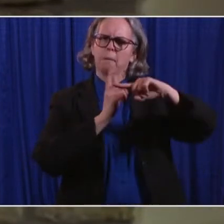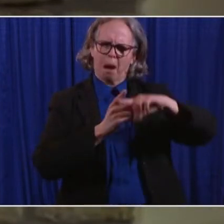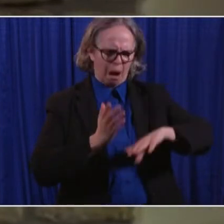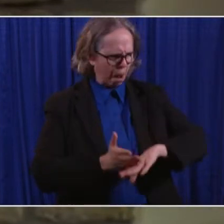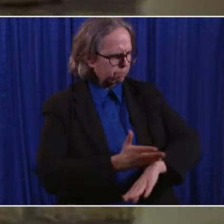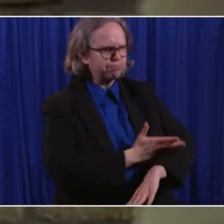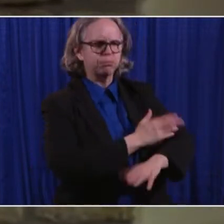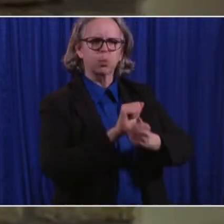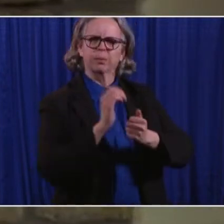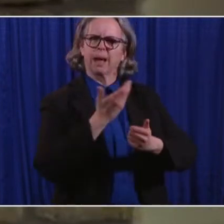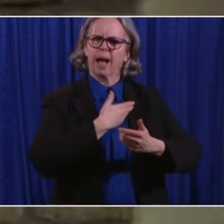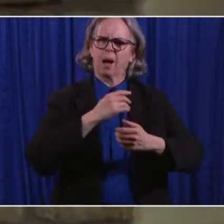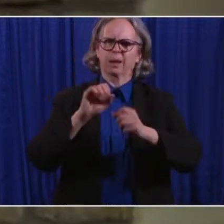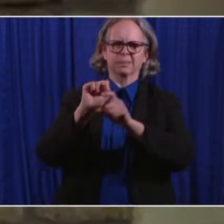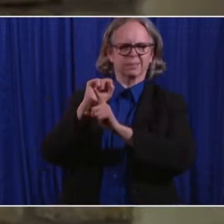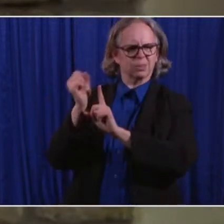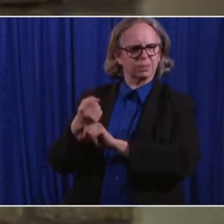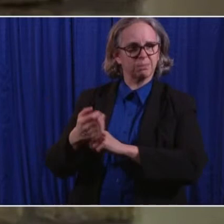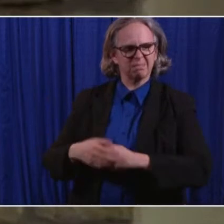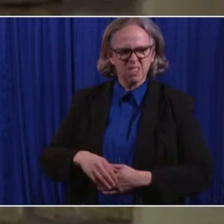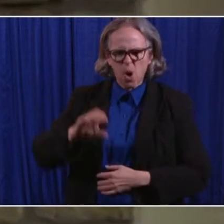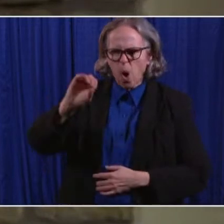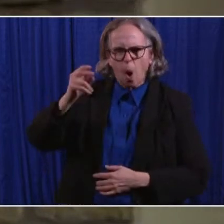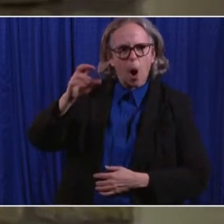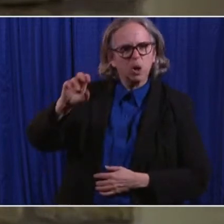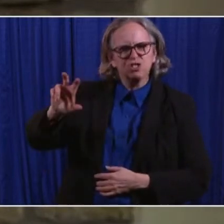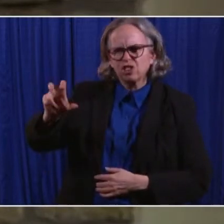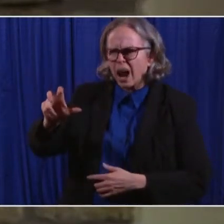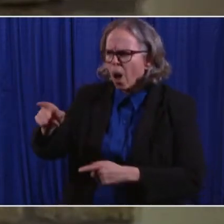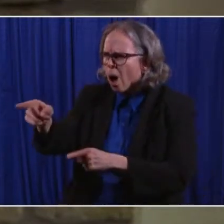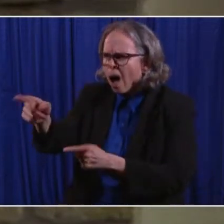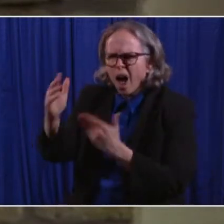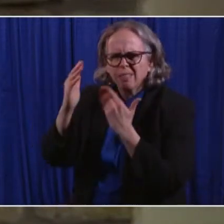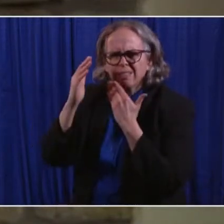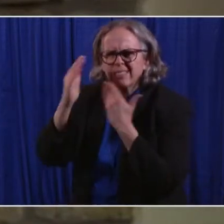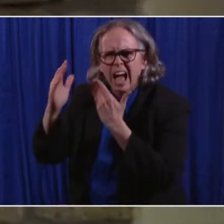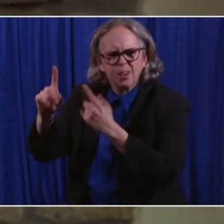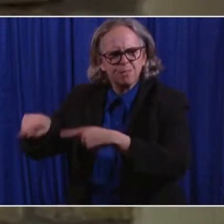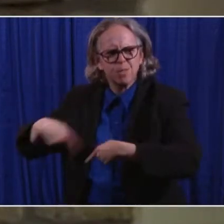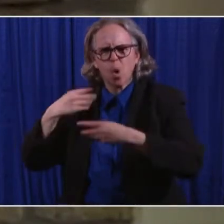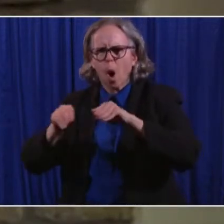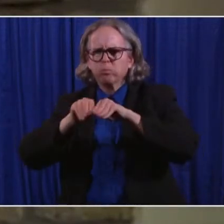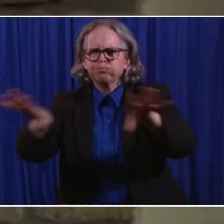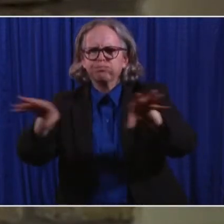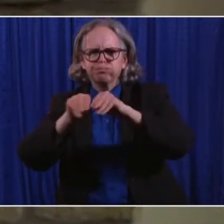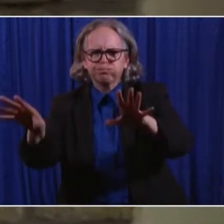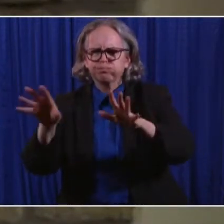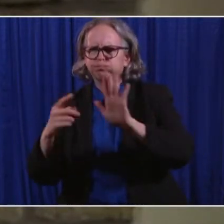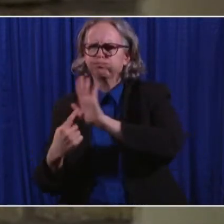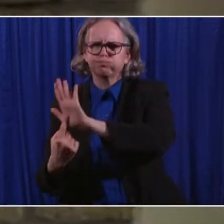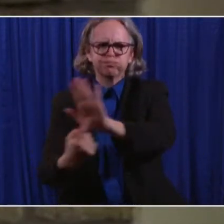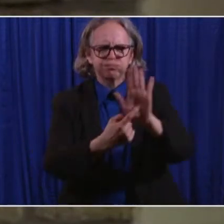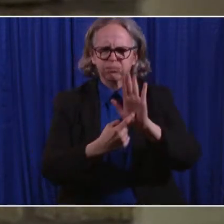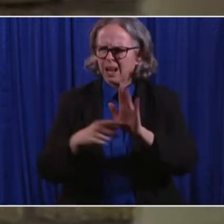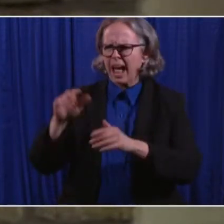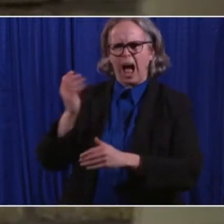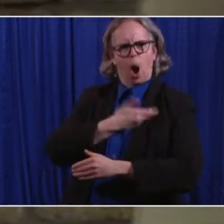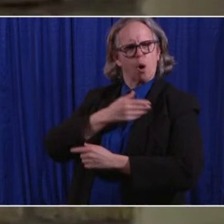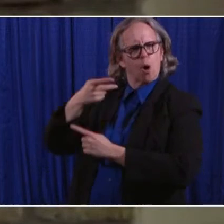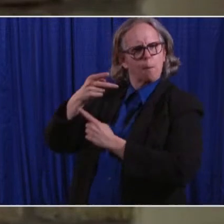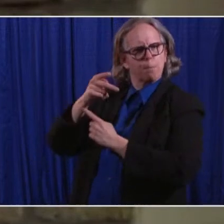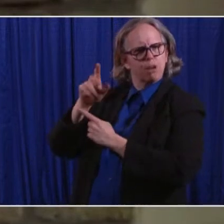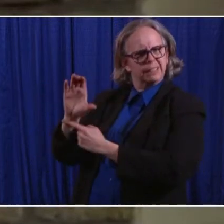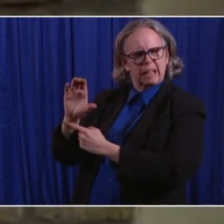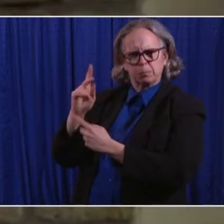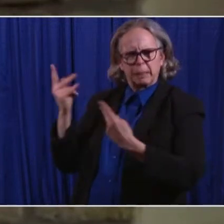their work in helping us share our press conferences with Ohioans, and thank all the TV stations who have